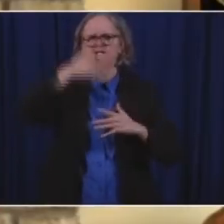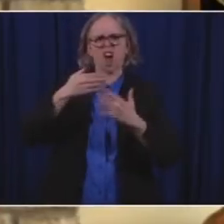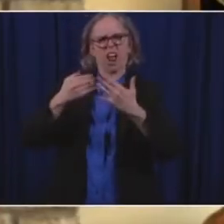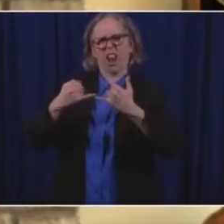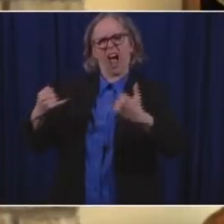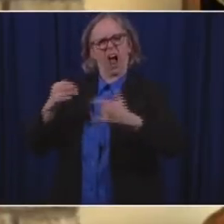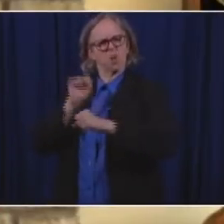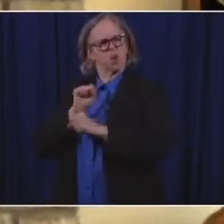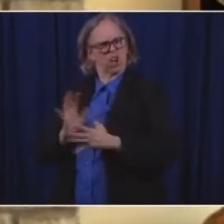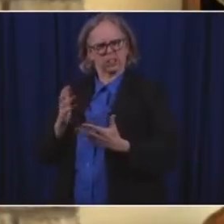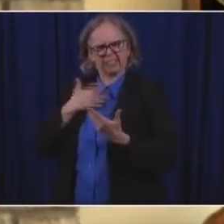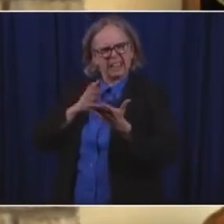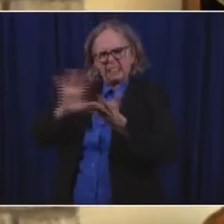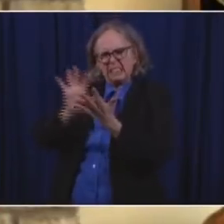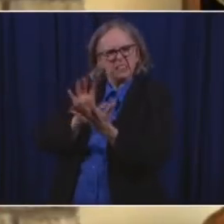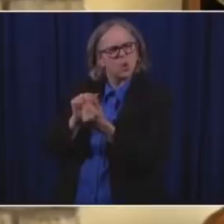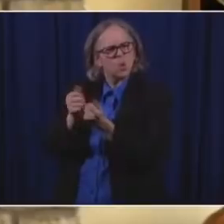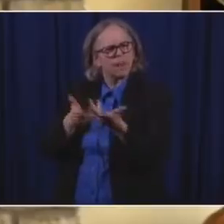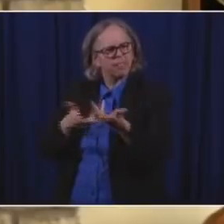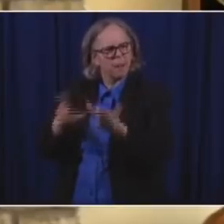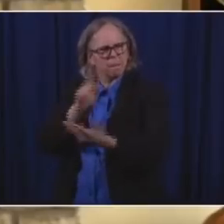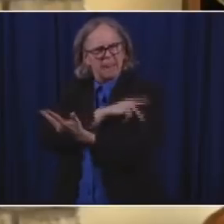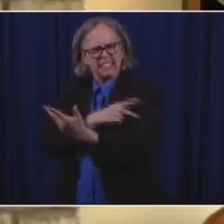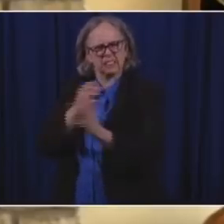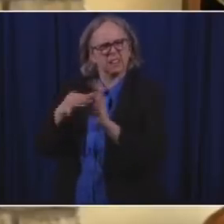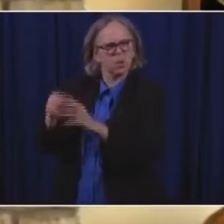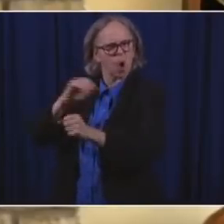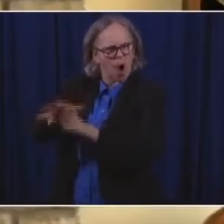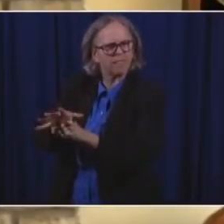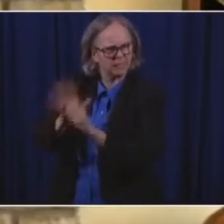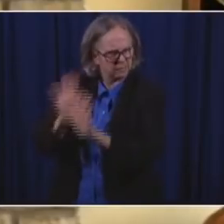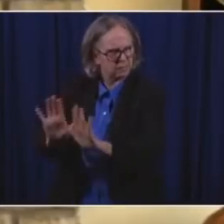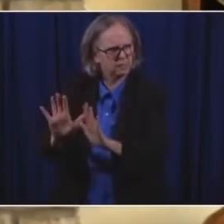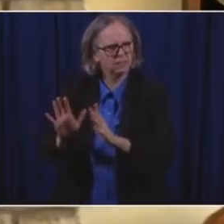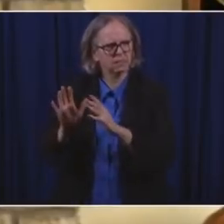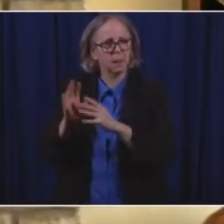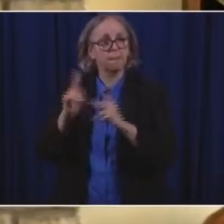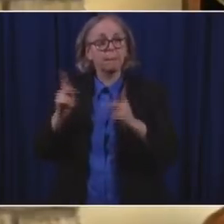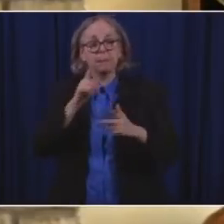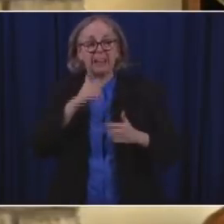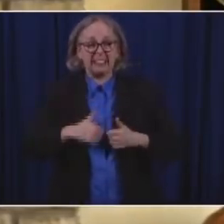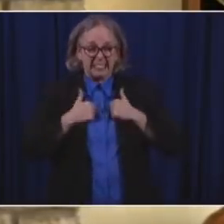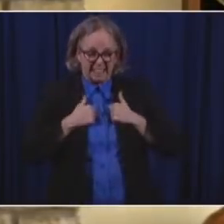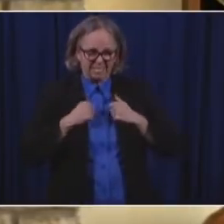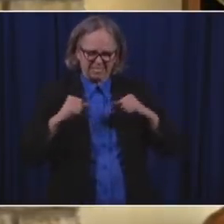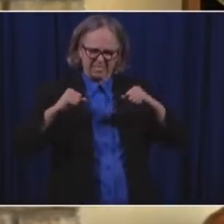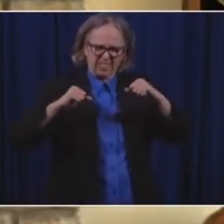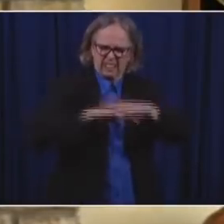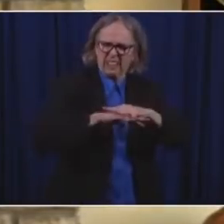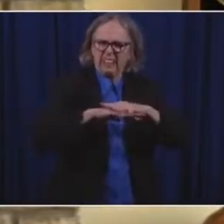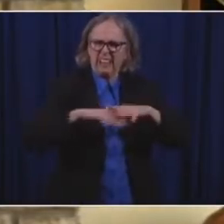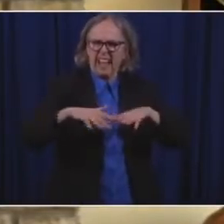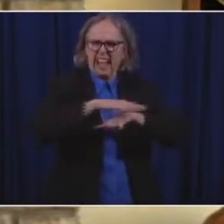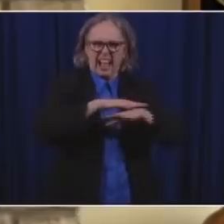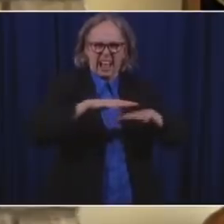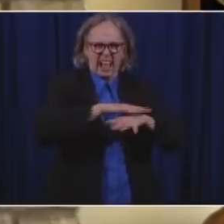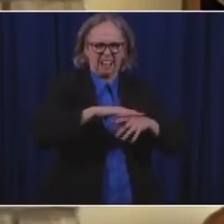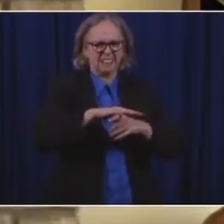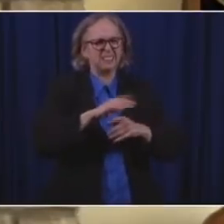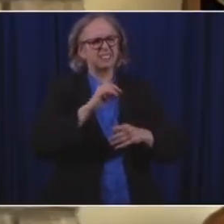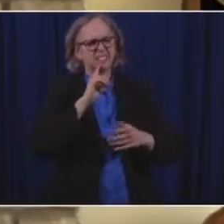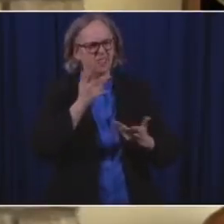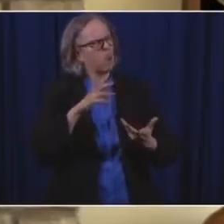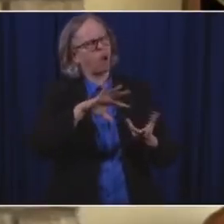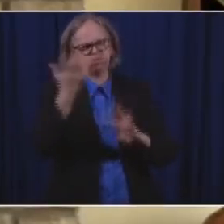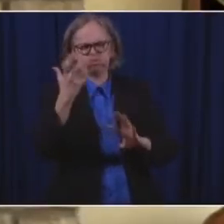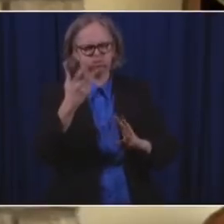COVID. At the same time, people who are in congregate care settings where what we have seen is just devastation in